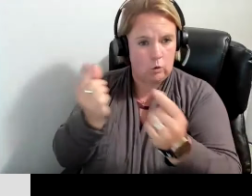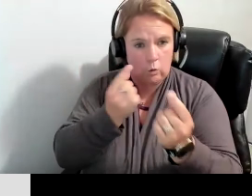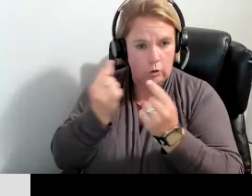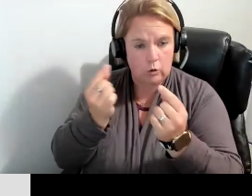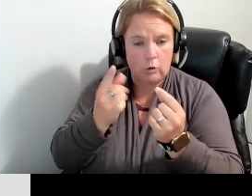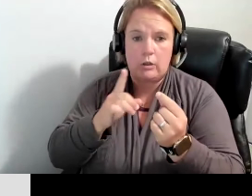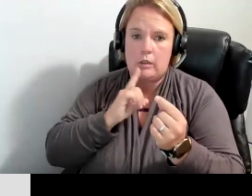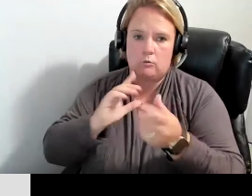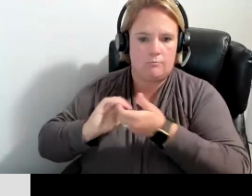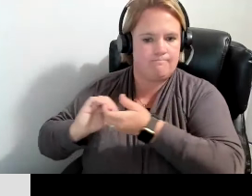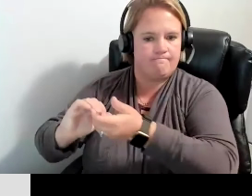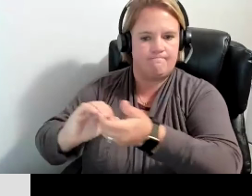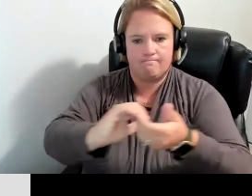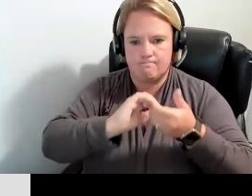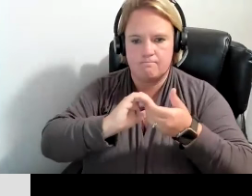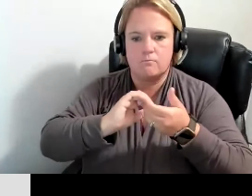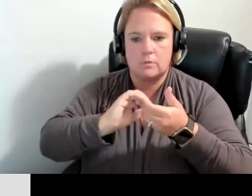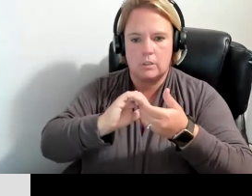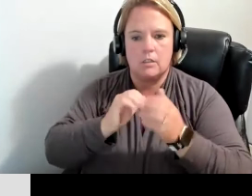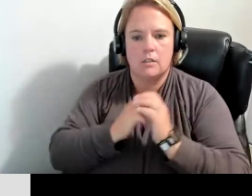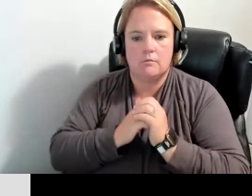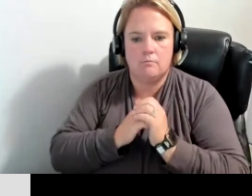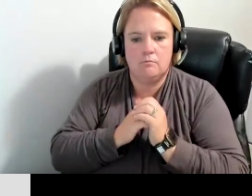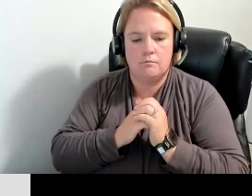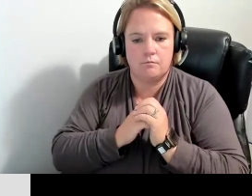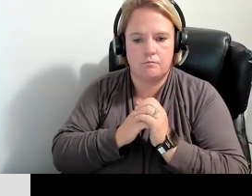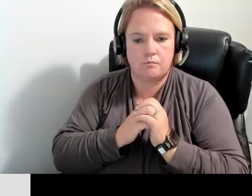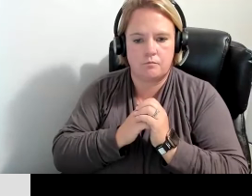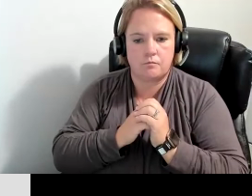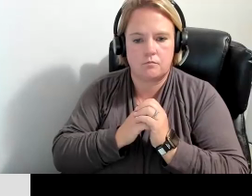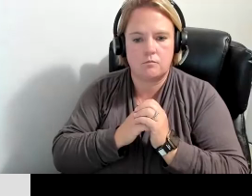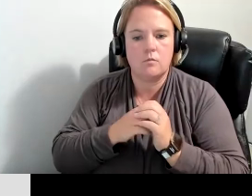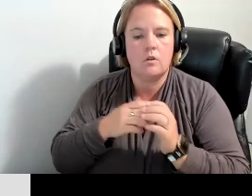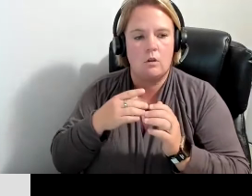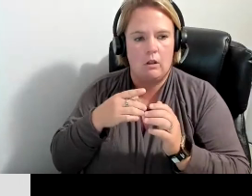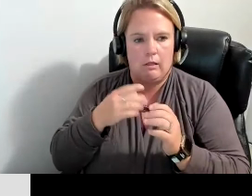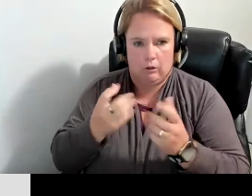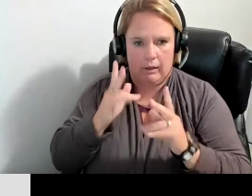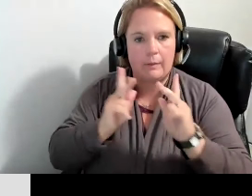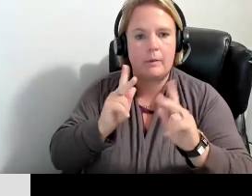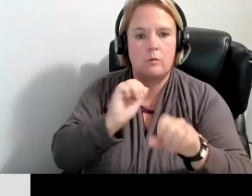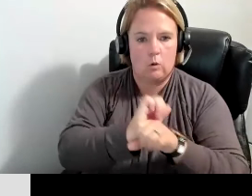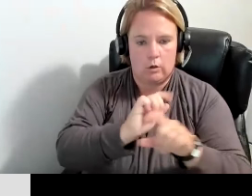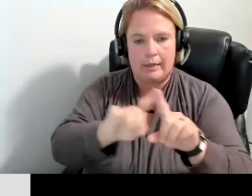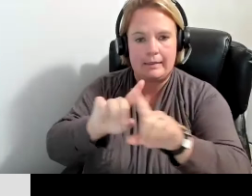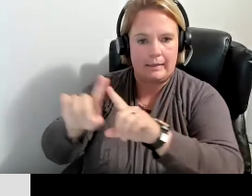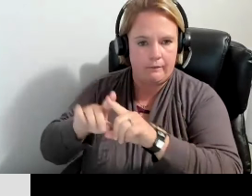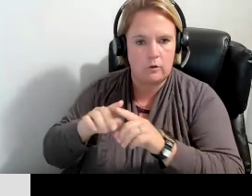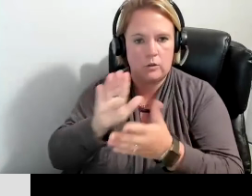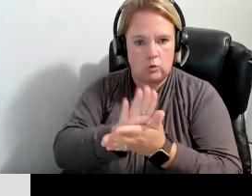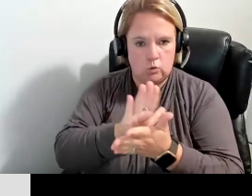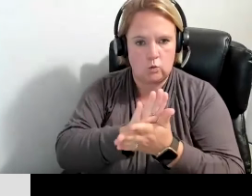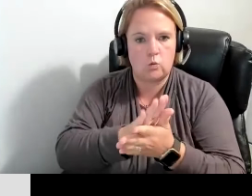very collaborative. There's a lot of people that work with both at other school sites,